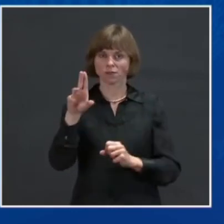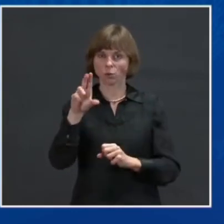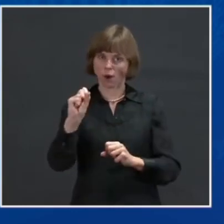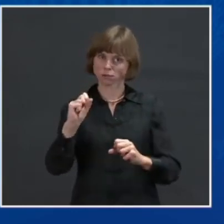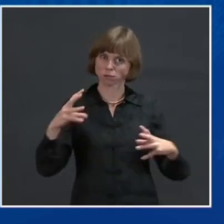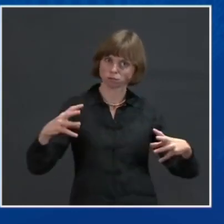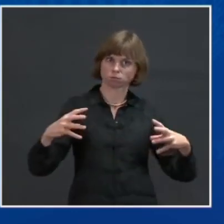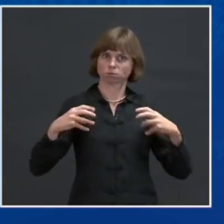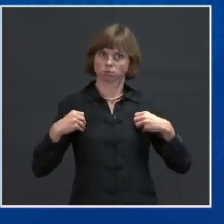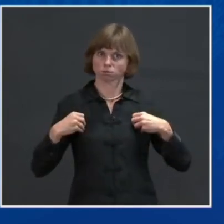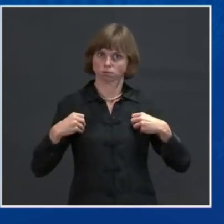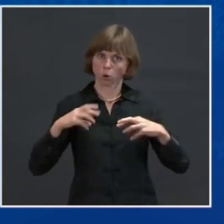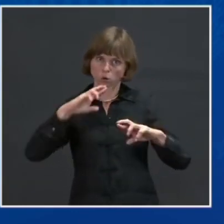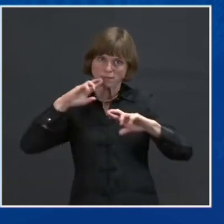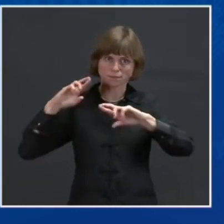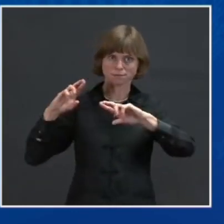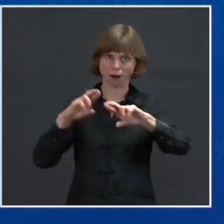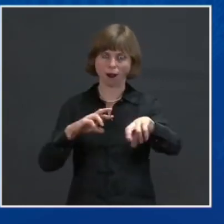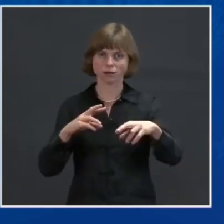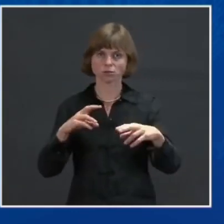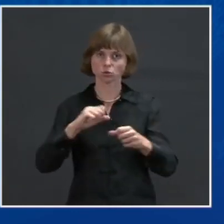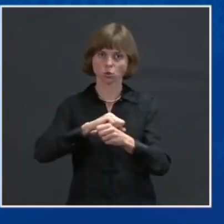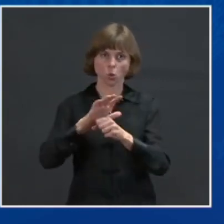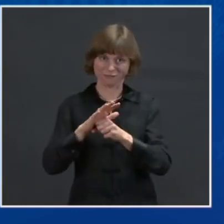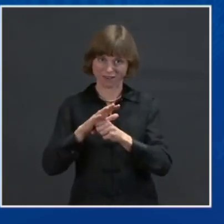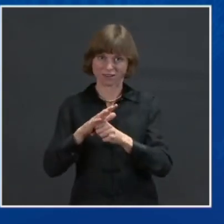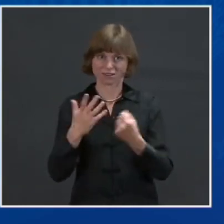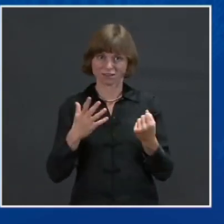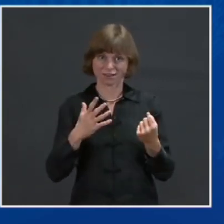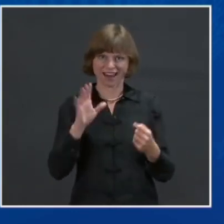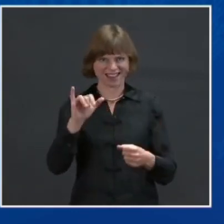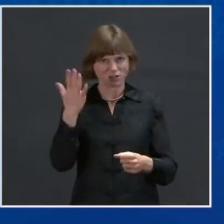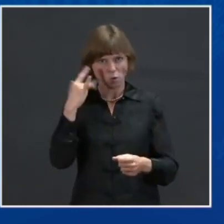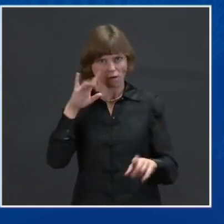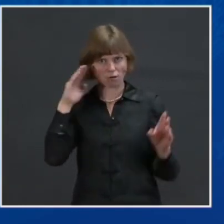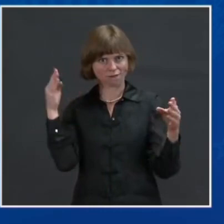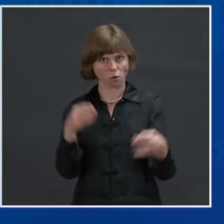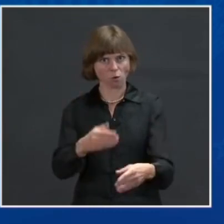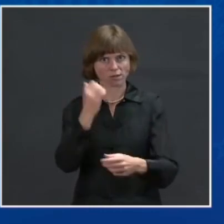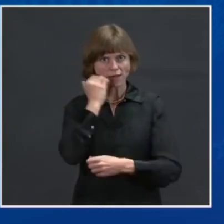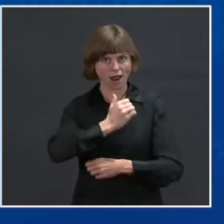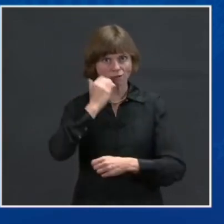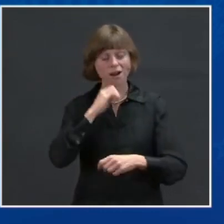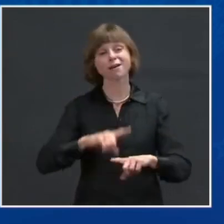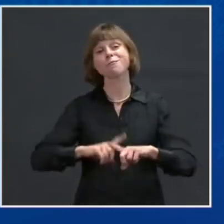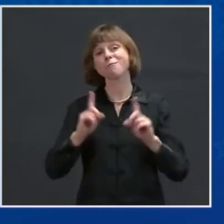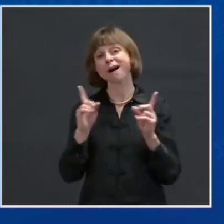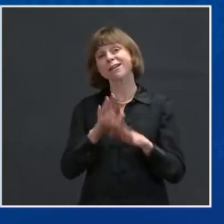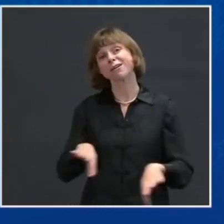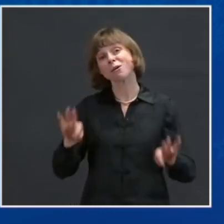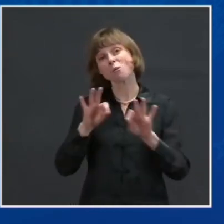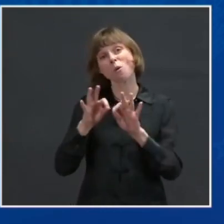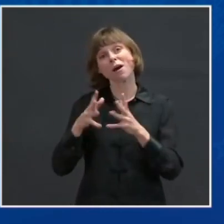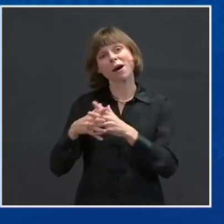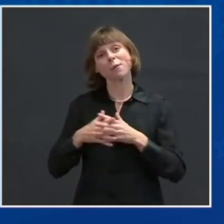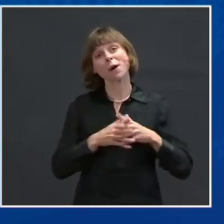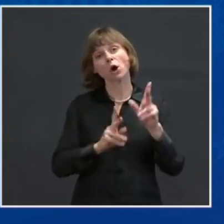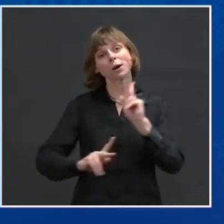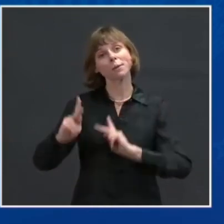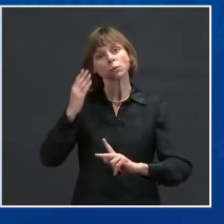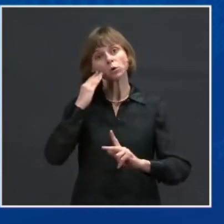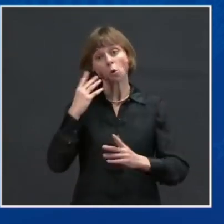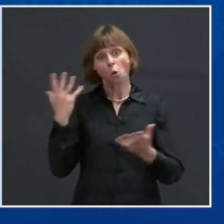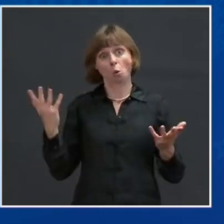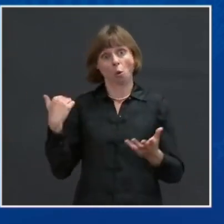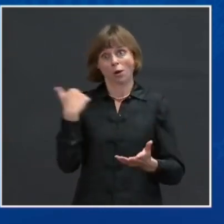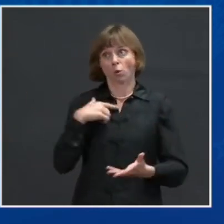COVID pandemic. That's why he is focused on it every single day. However, it's important for the American people to know what we inherited when